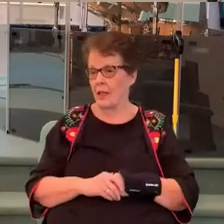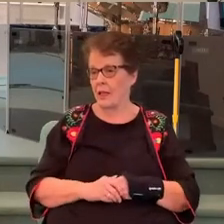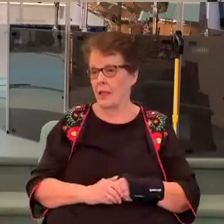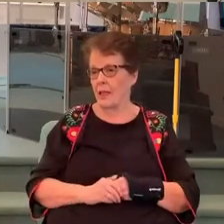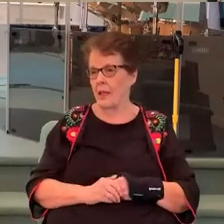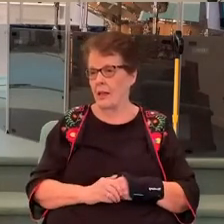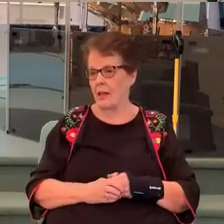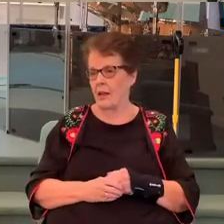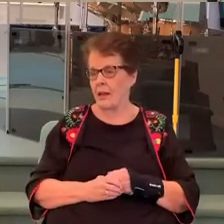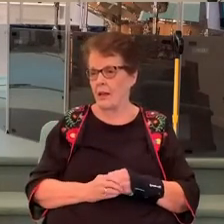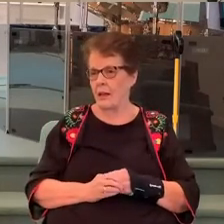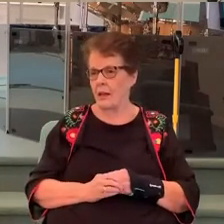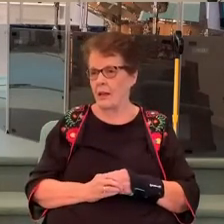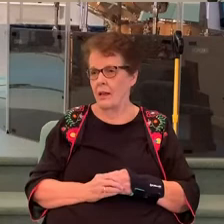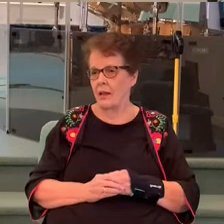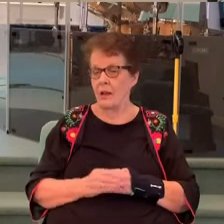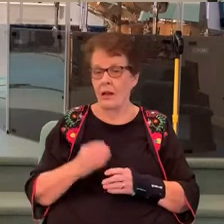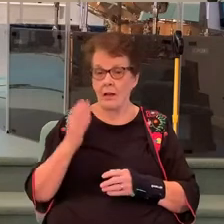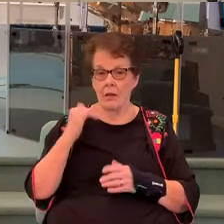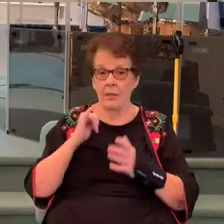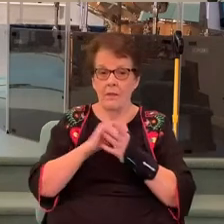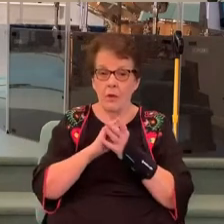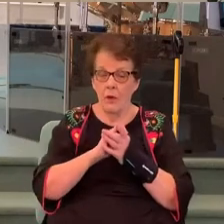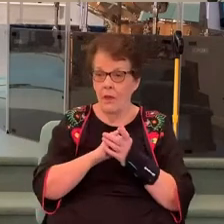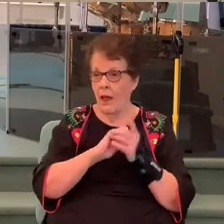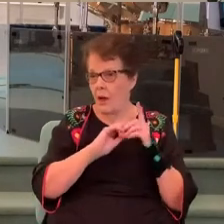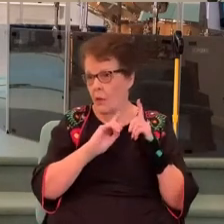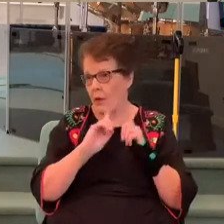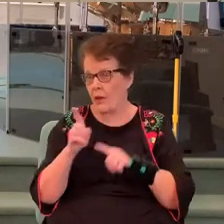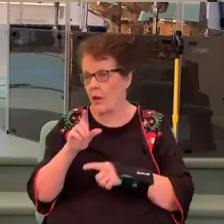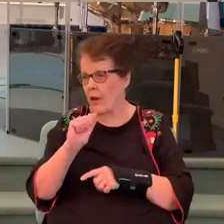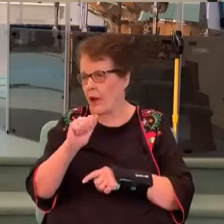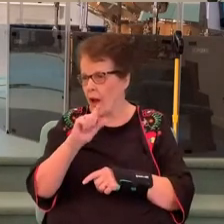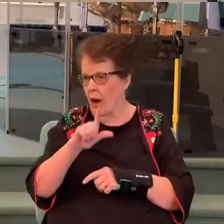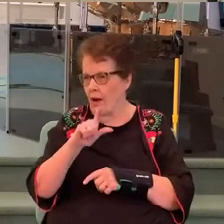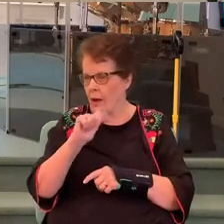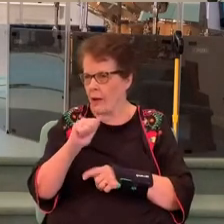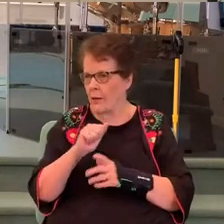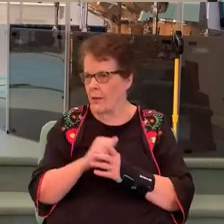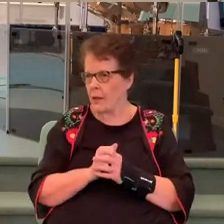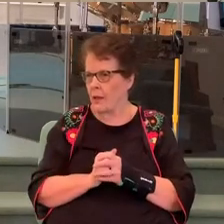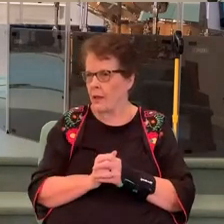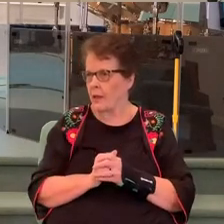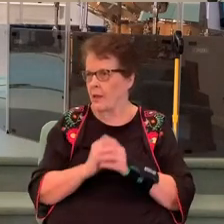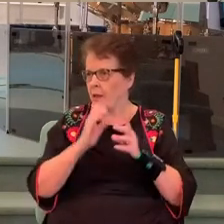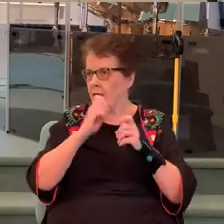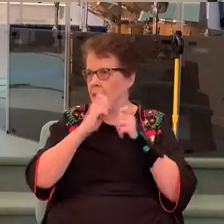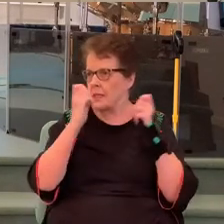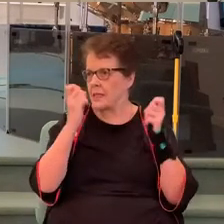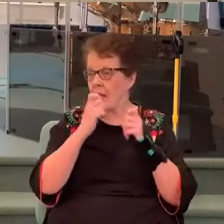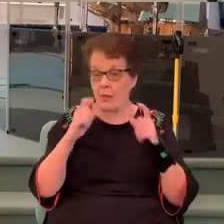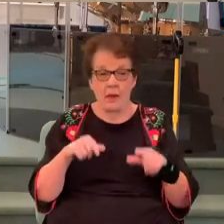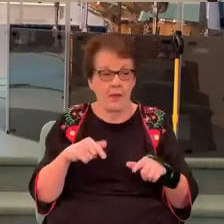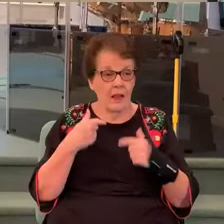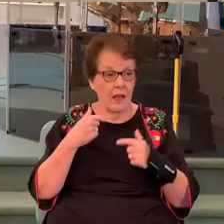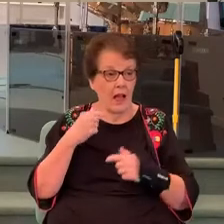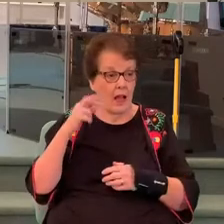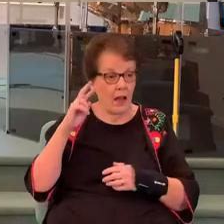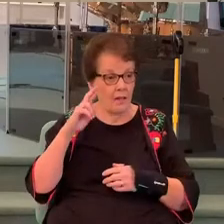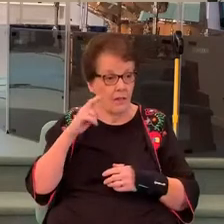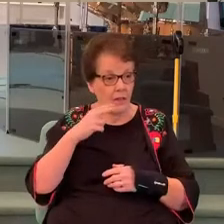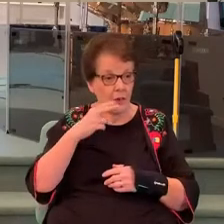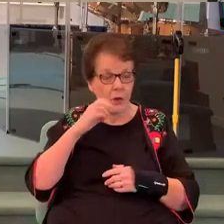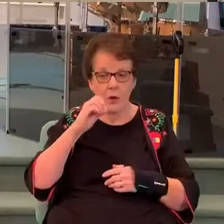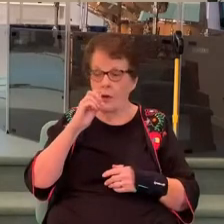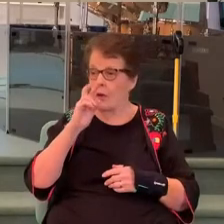Not long before this, we had made a trip to Alabama to celebrate the life of Rhonda's grandmother and